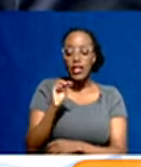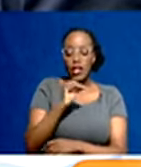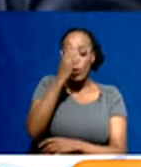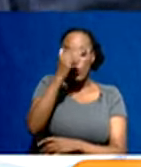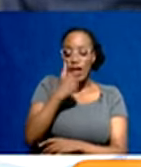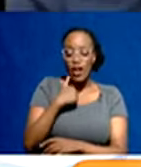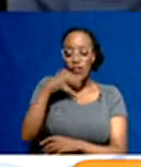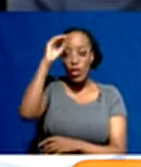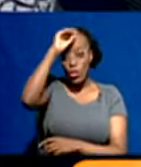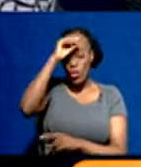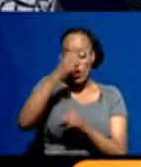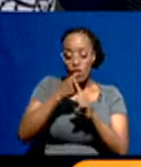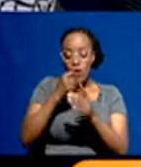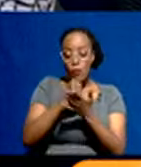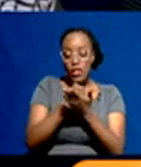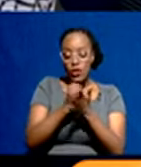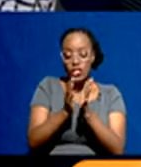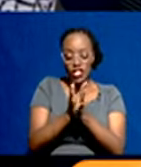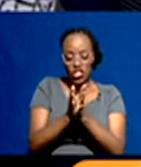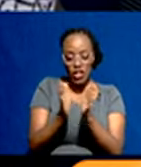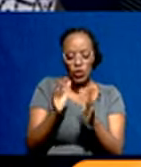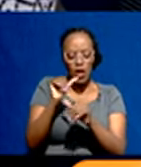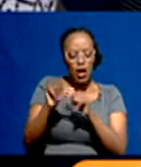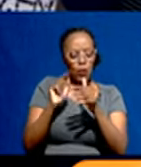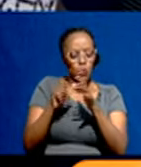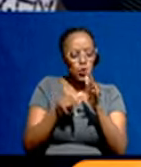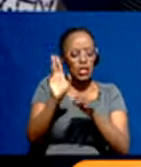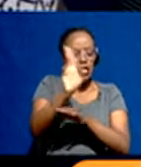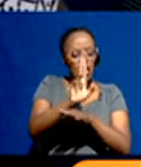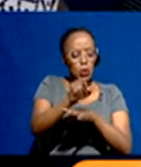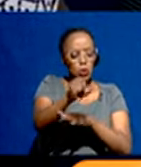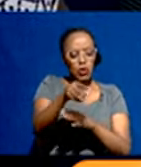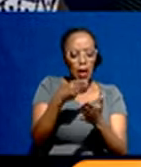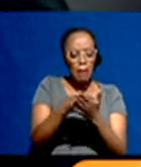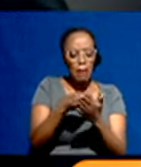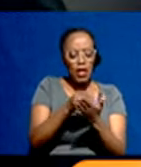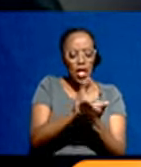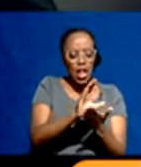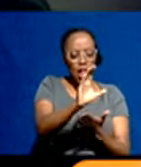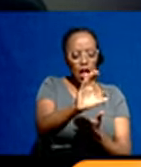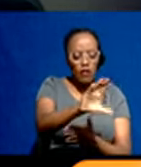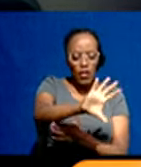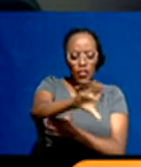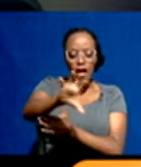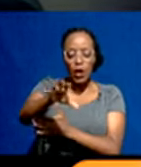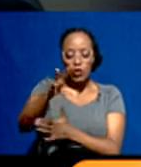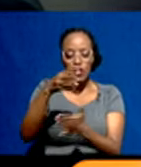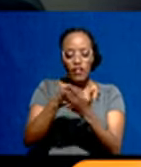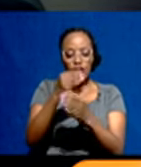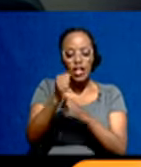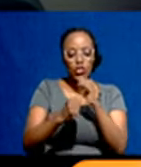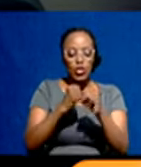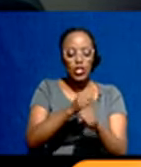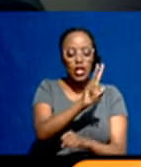adverse opinion from the Auditor General over the expenditure of funds allocated to the county in the financial year